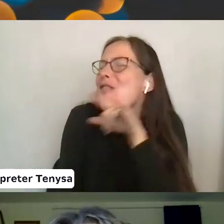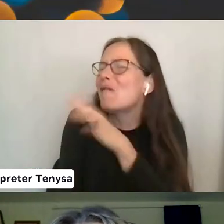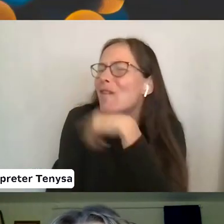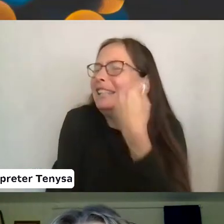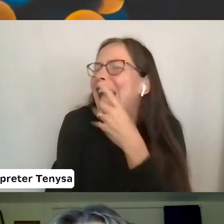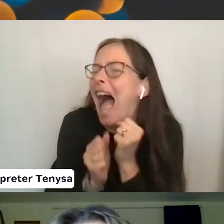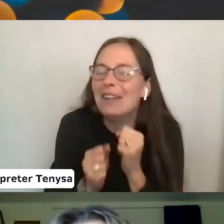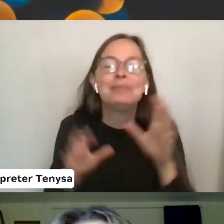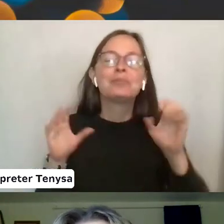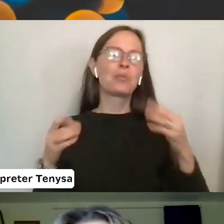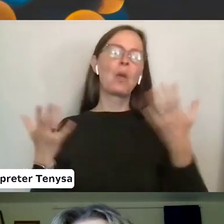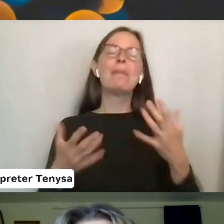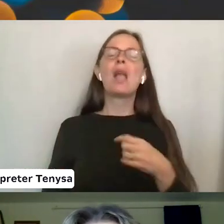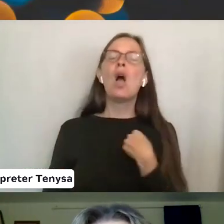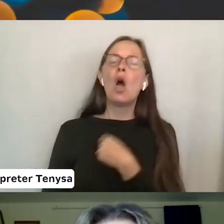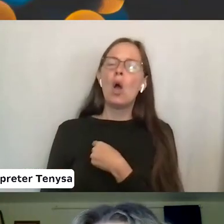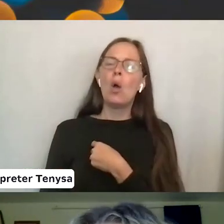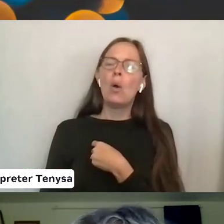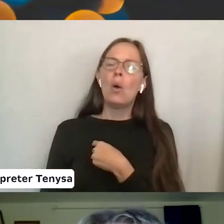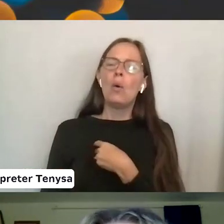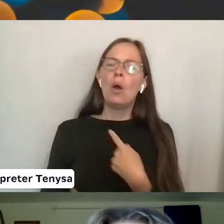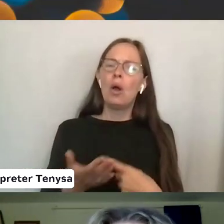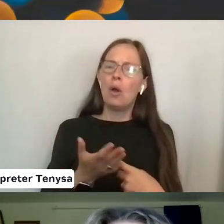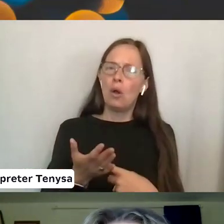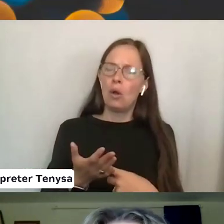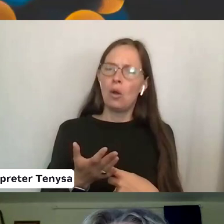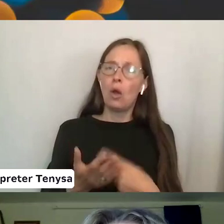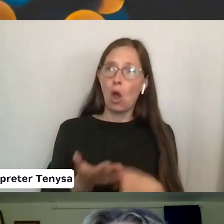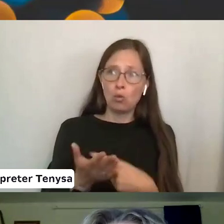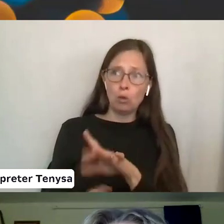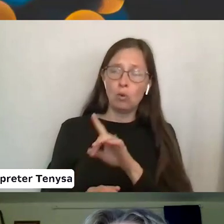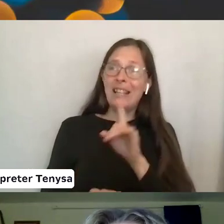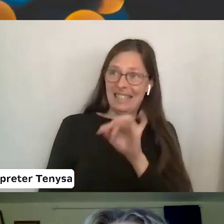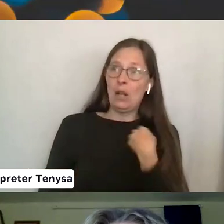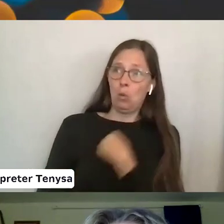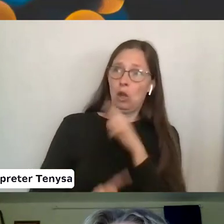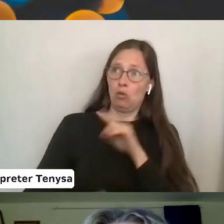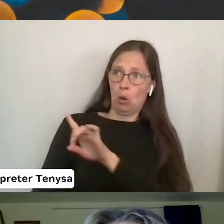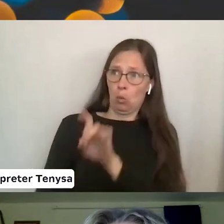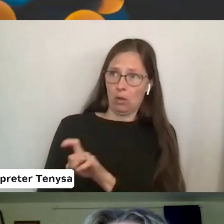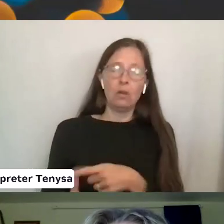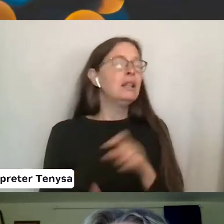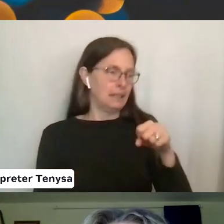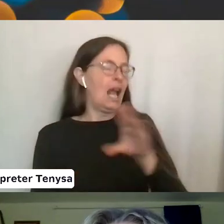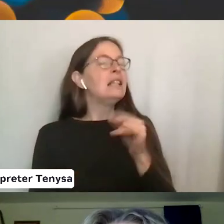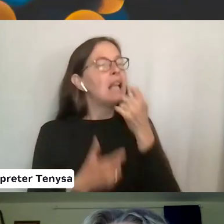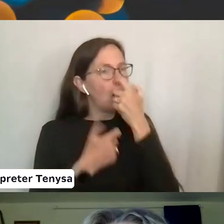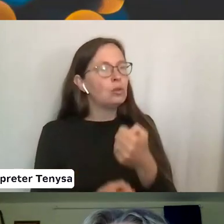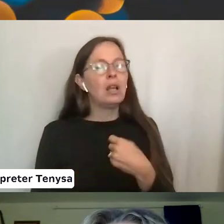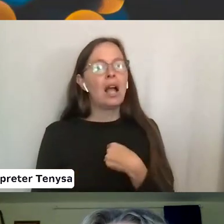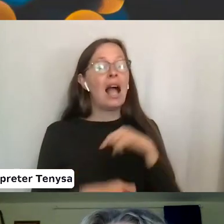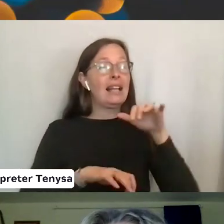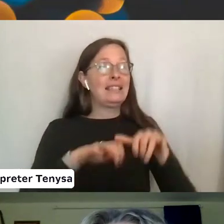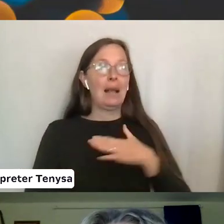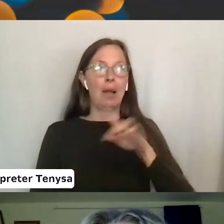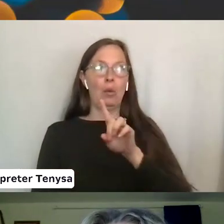So did we address your question first of all? Yes, and it's actually interesting. I typed my question